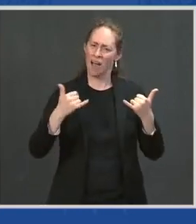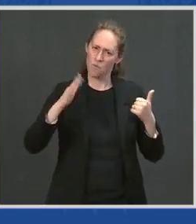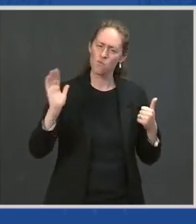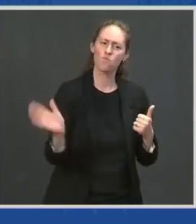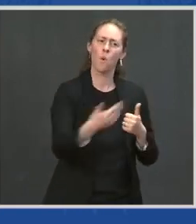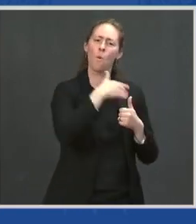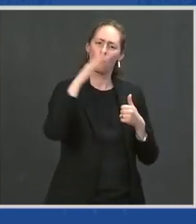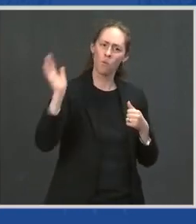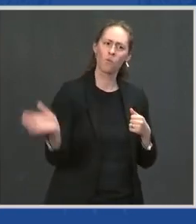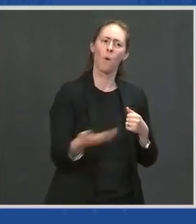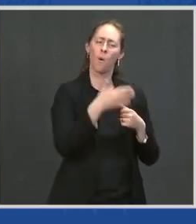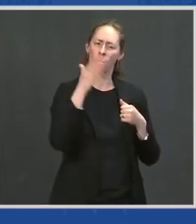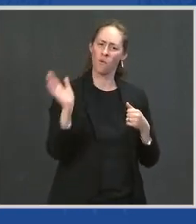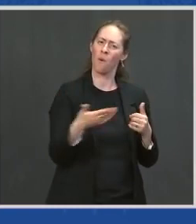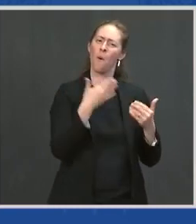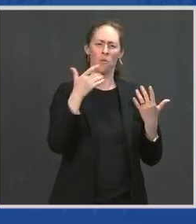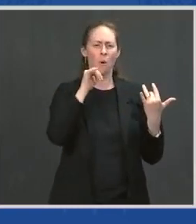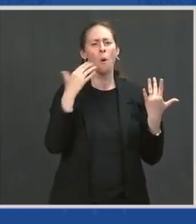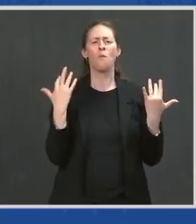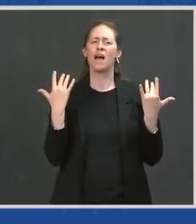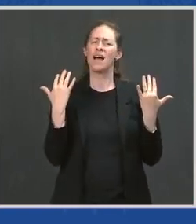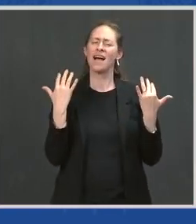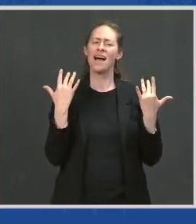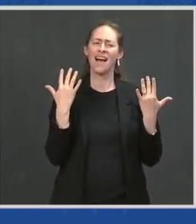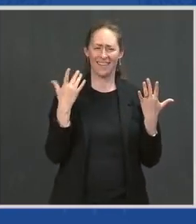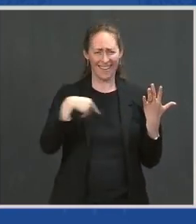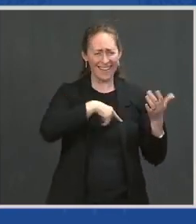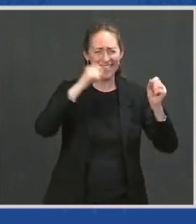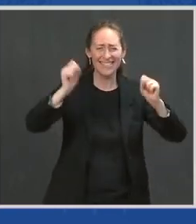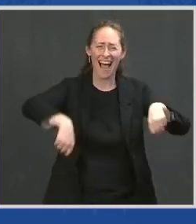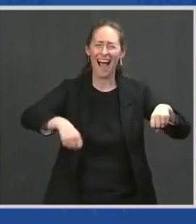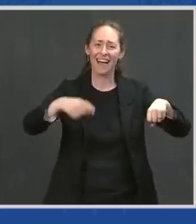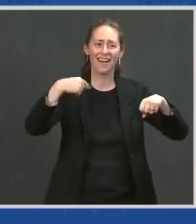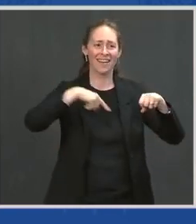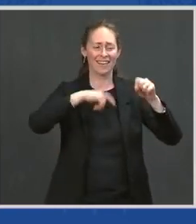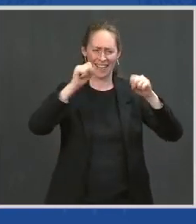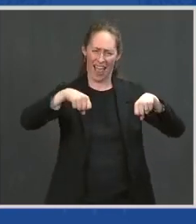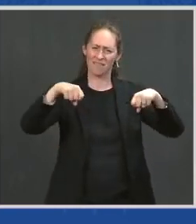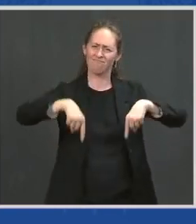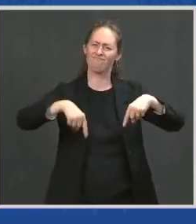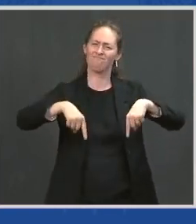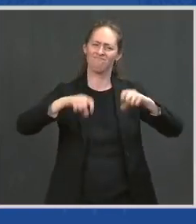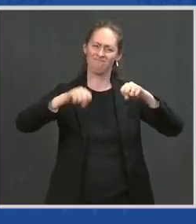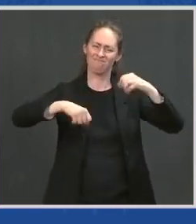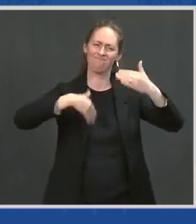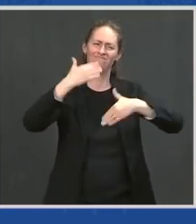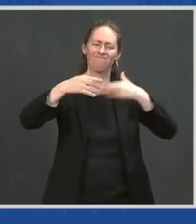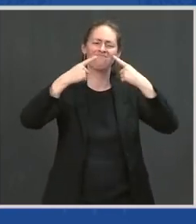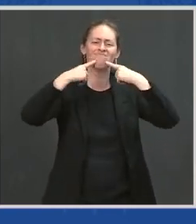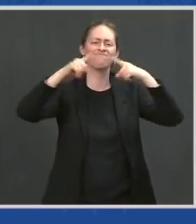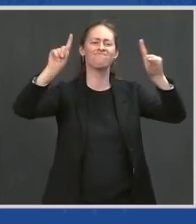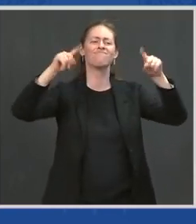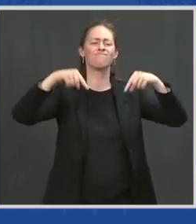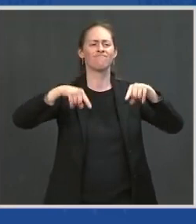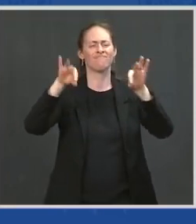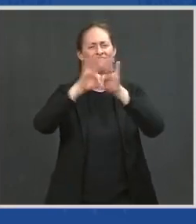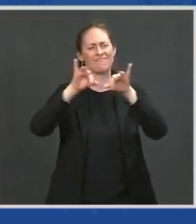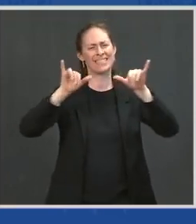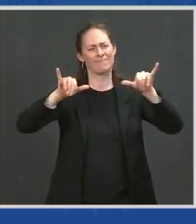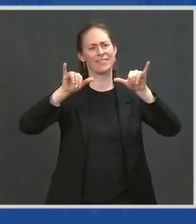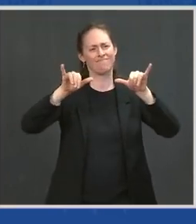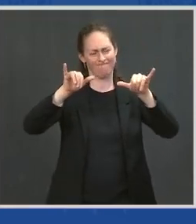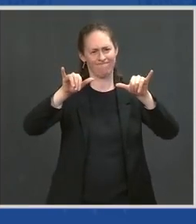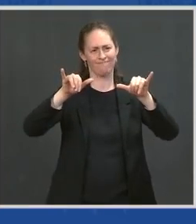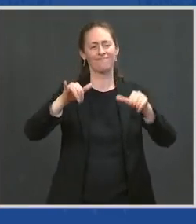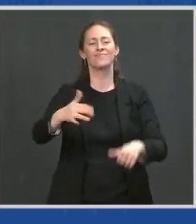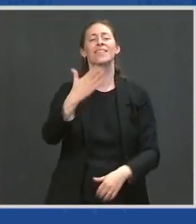May. We can do this, and we'll do this as long as we don't let up. So thank you all very